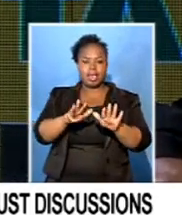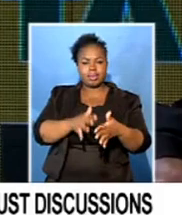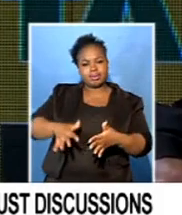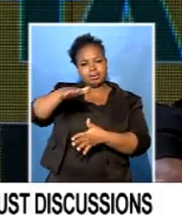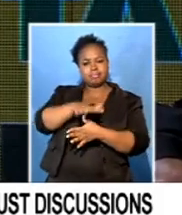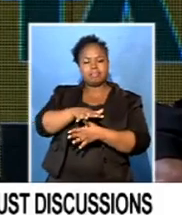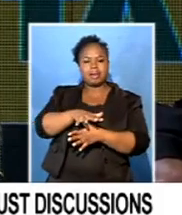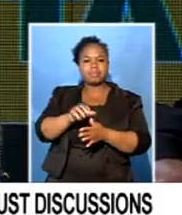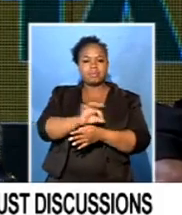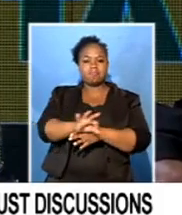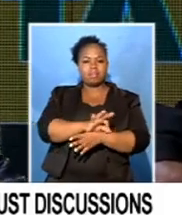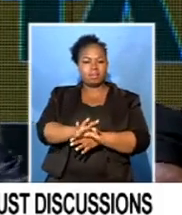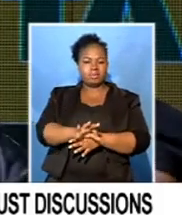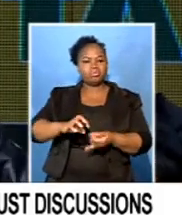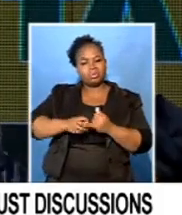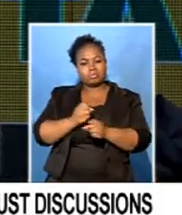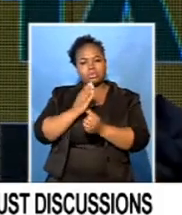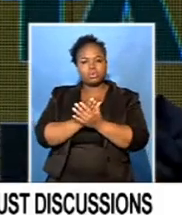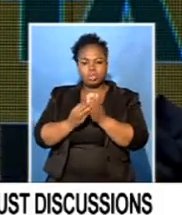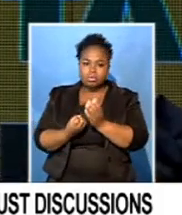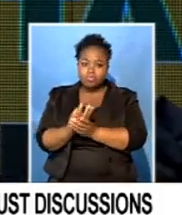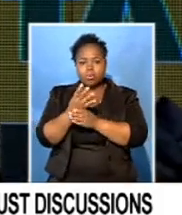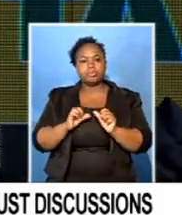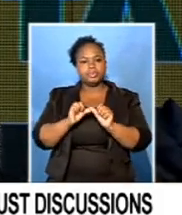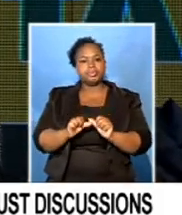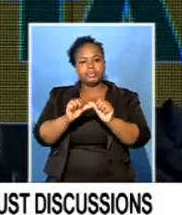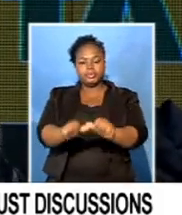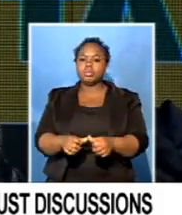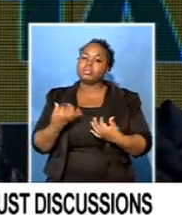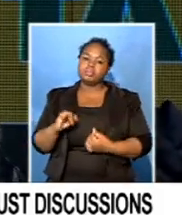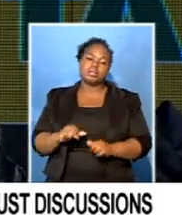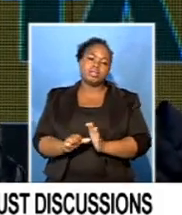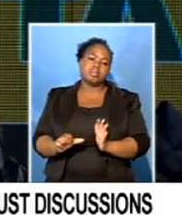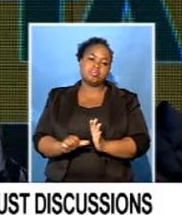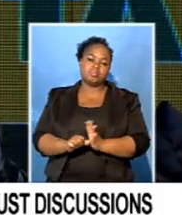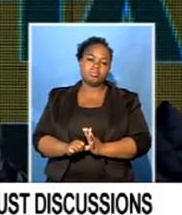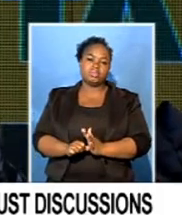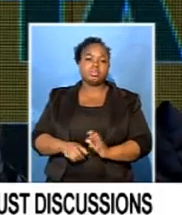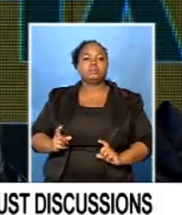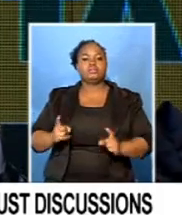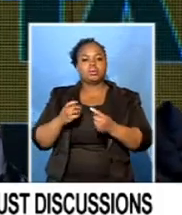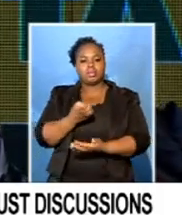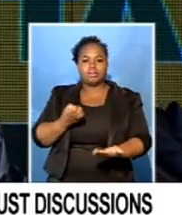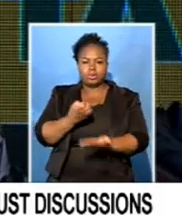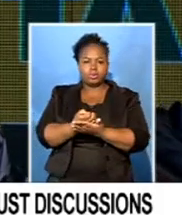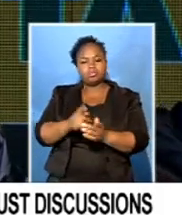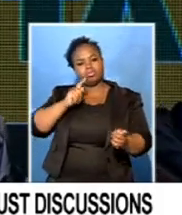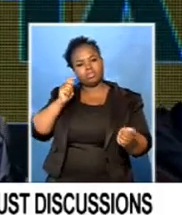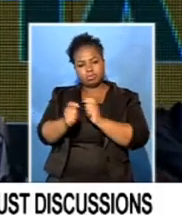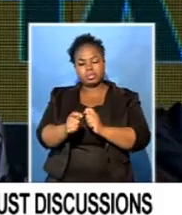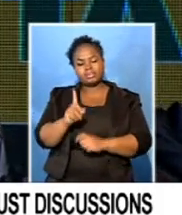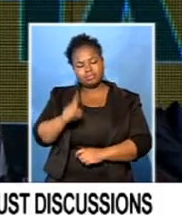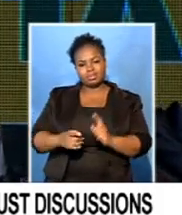to reignite growth remain relevant towards achieving radical economic